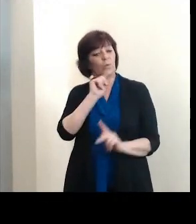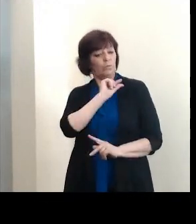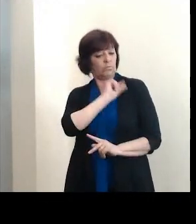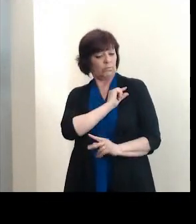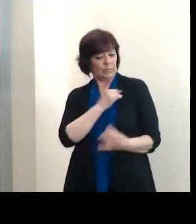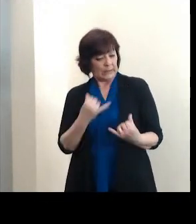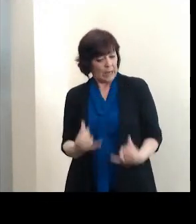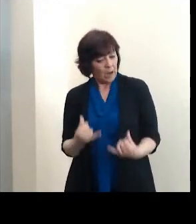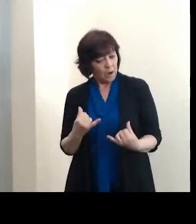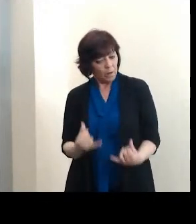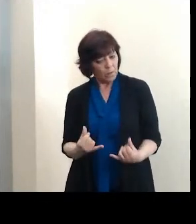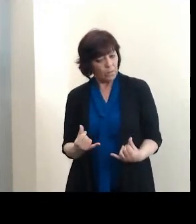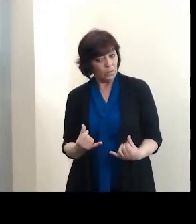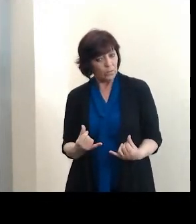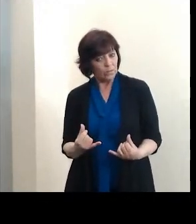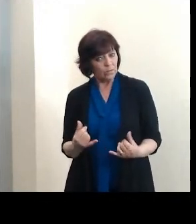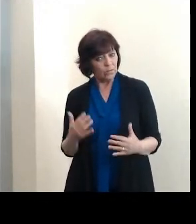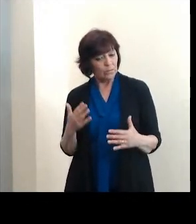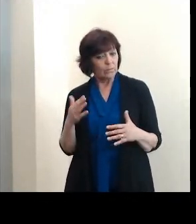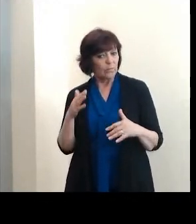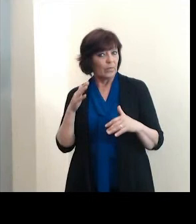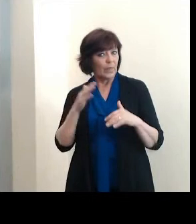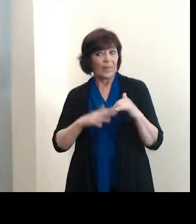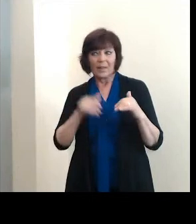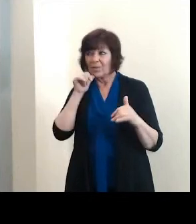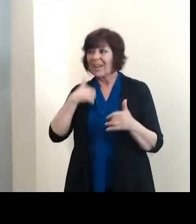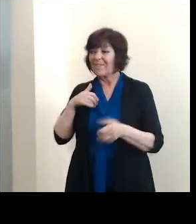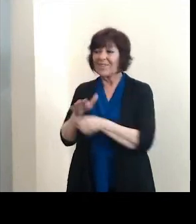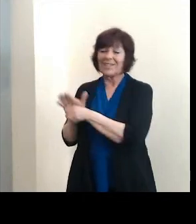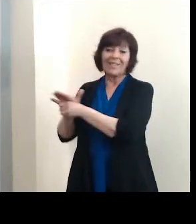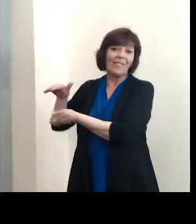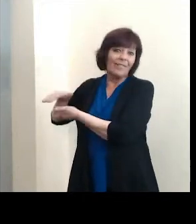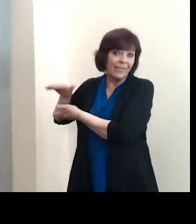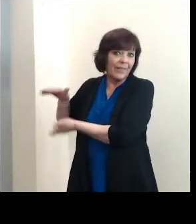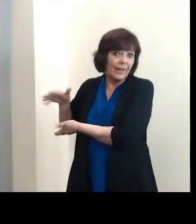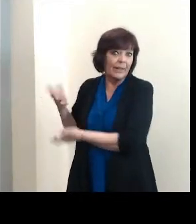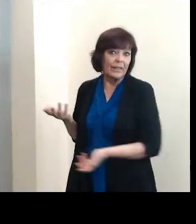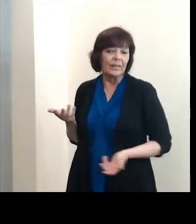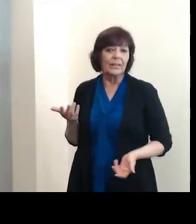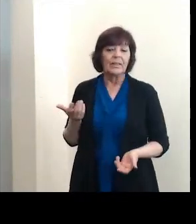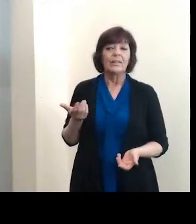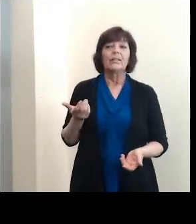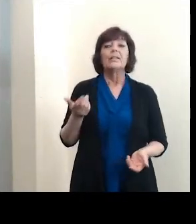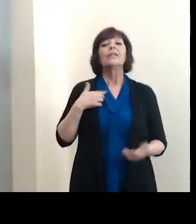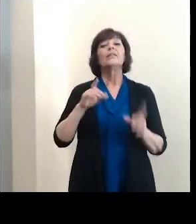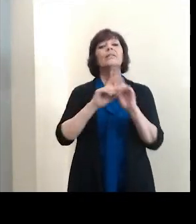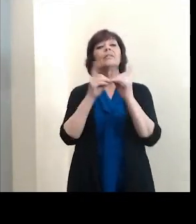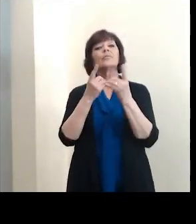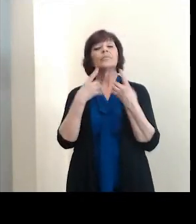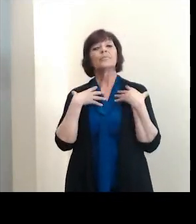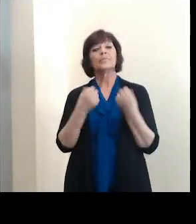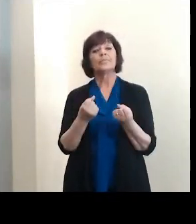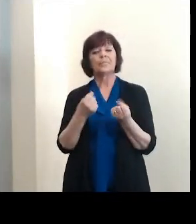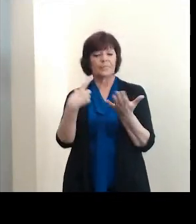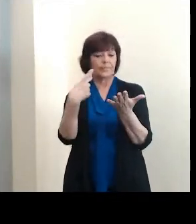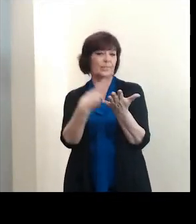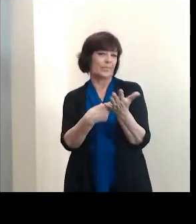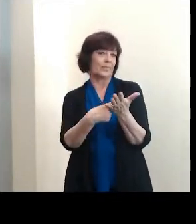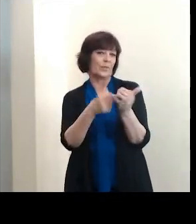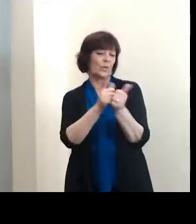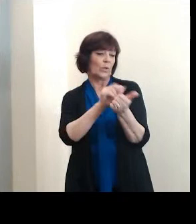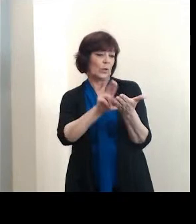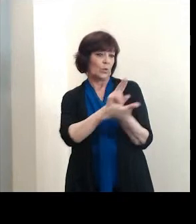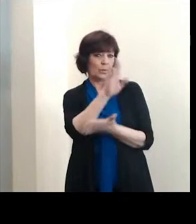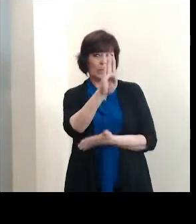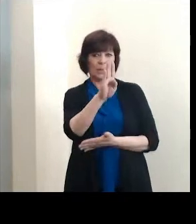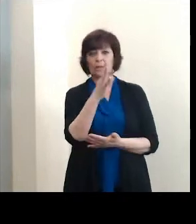now than we have vaccine available for. We have talked, I know our Department of Health has talked with the University of Buffalo about working with